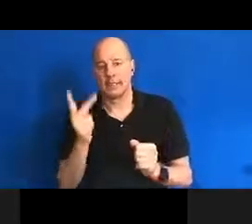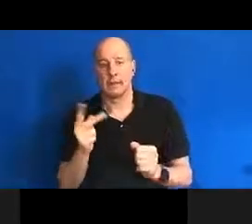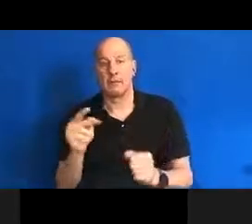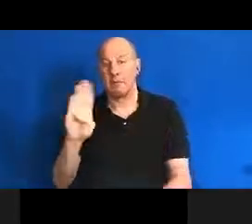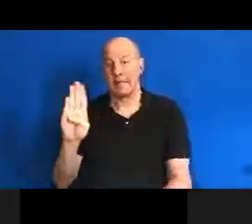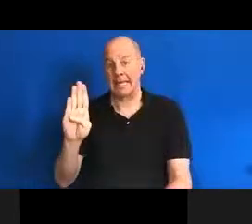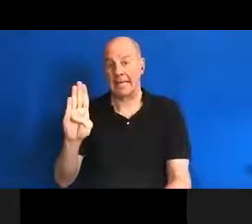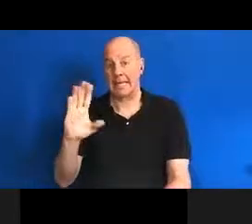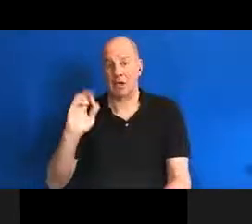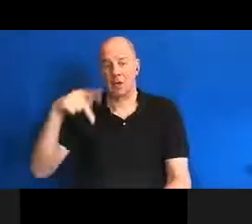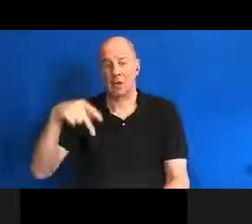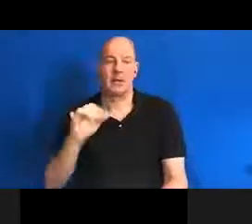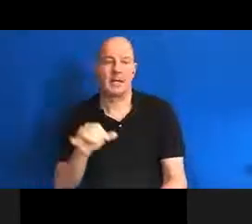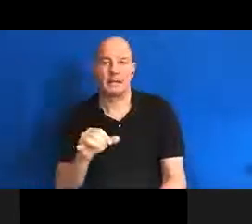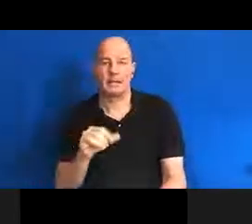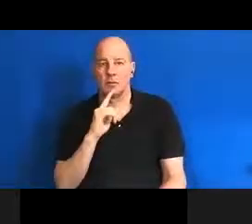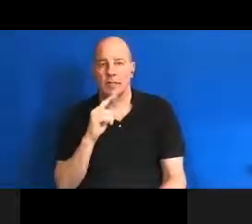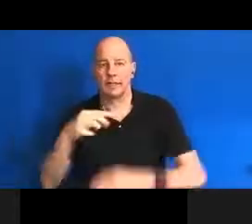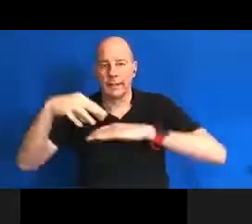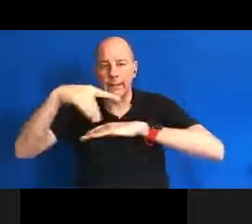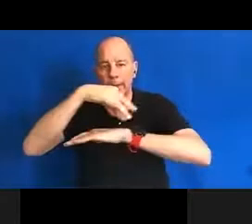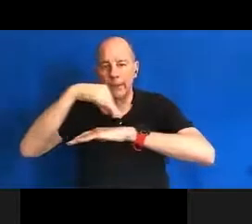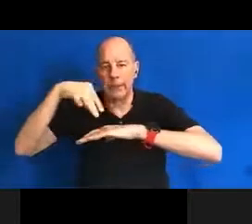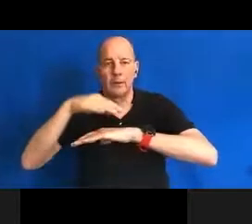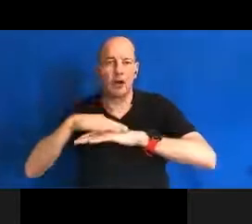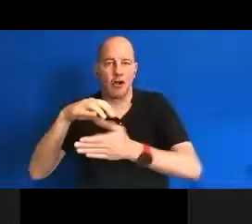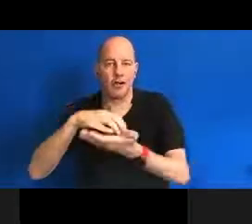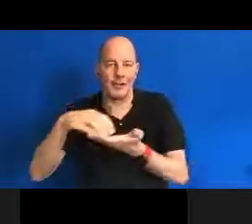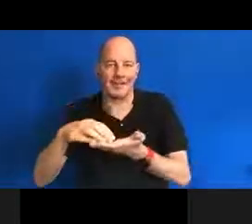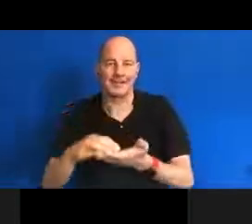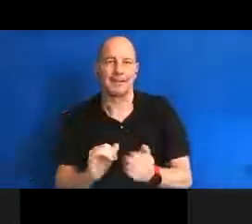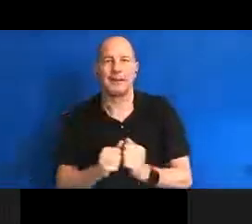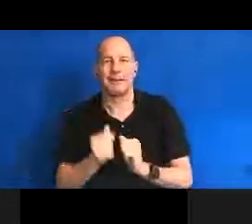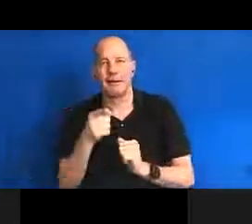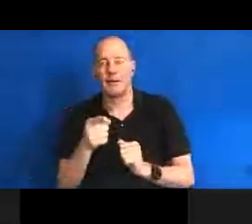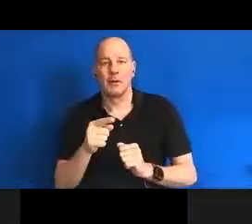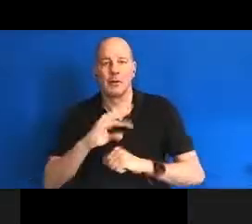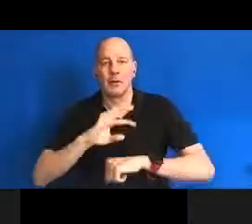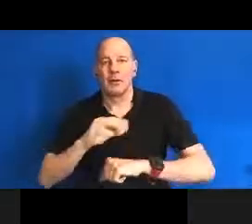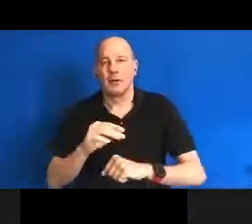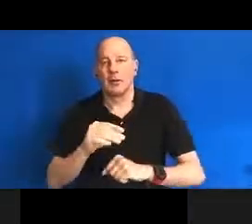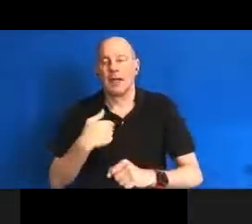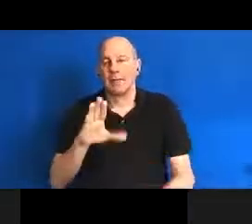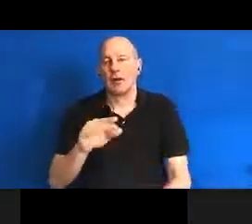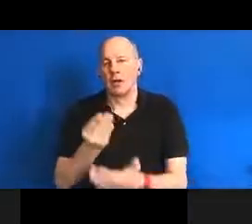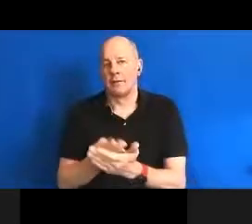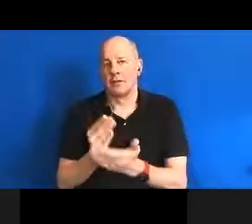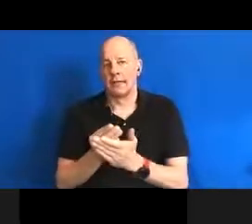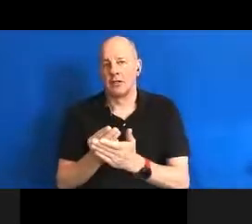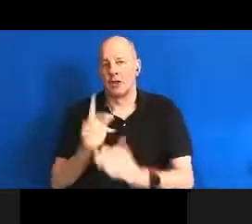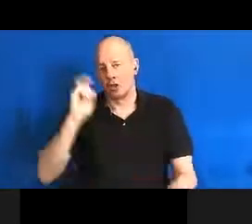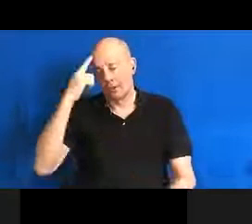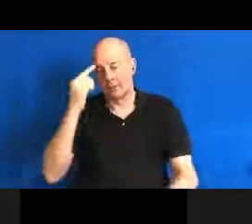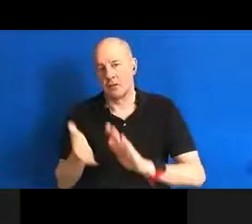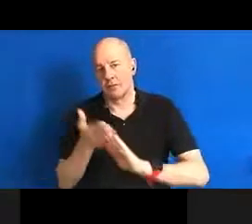Corps, that's pretty much the sprinkles on top of the cake. And the way that you create your financial governance operational policies will